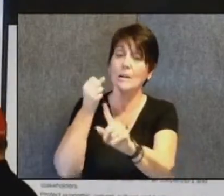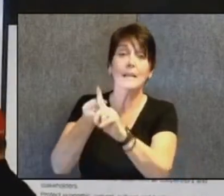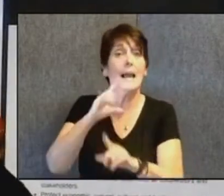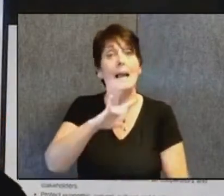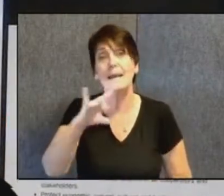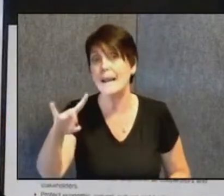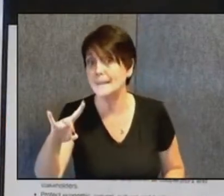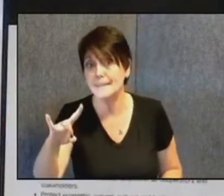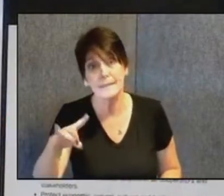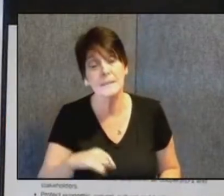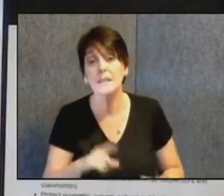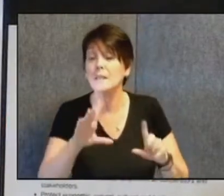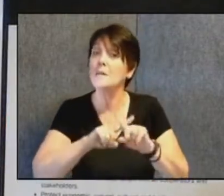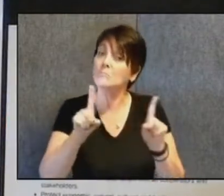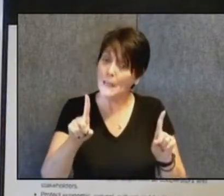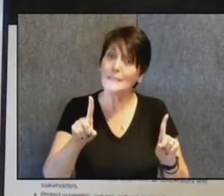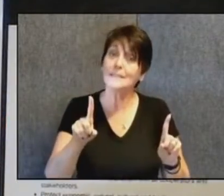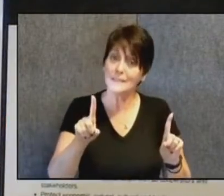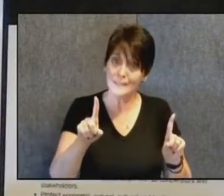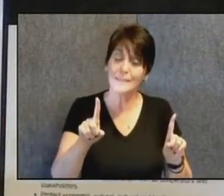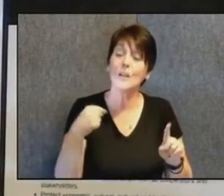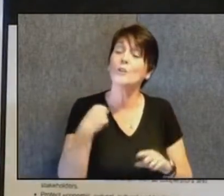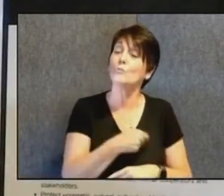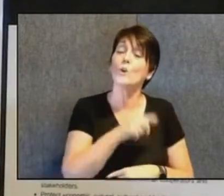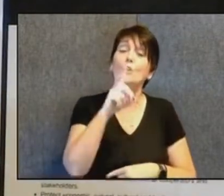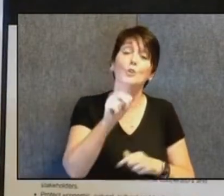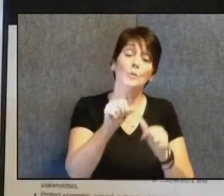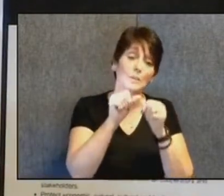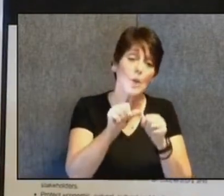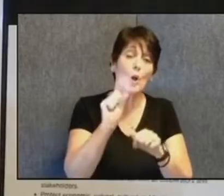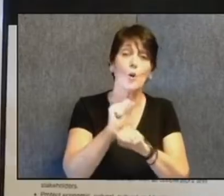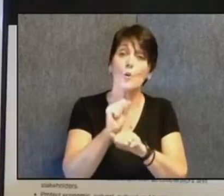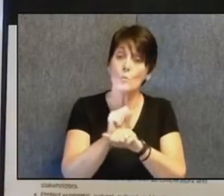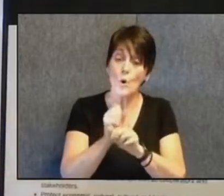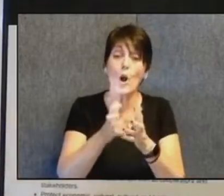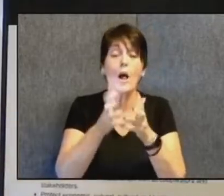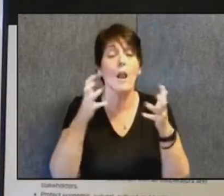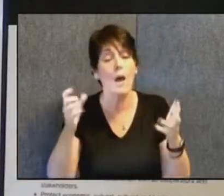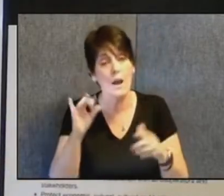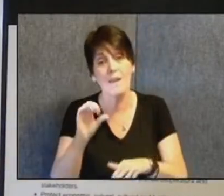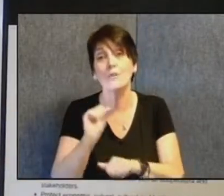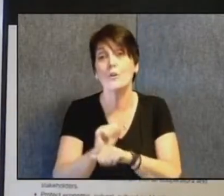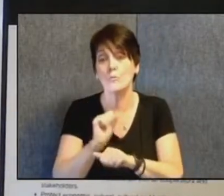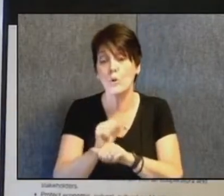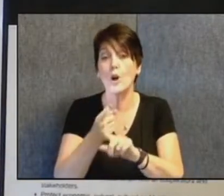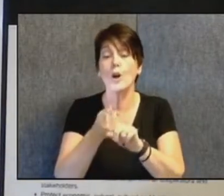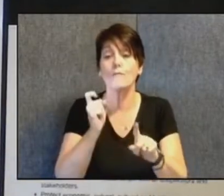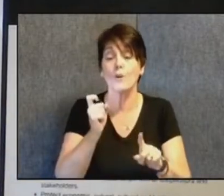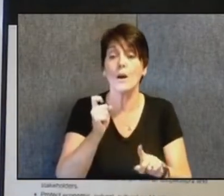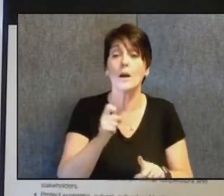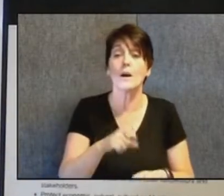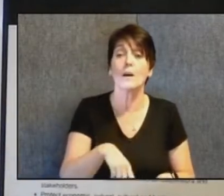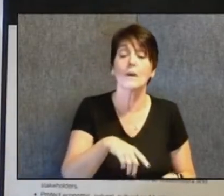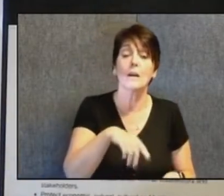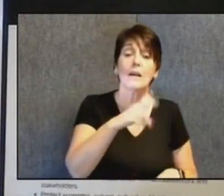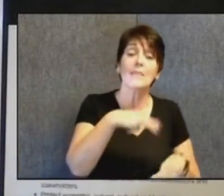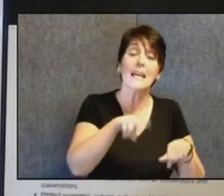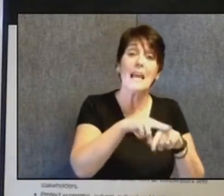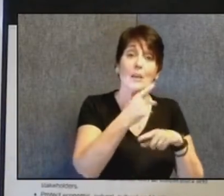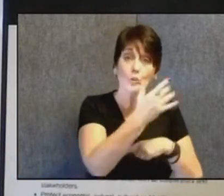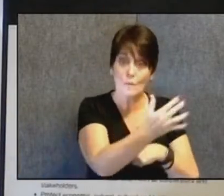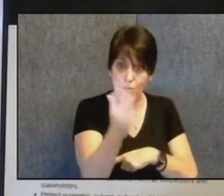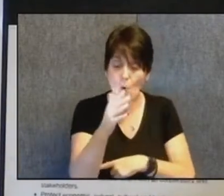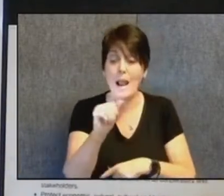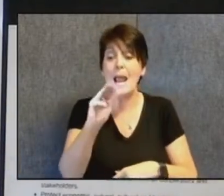88. But we are doing contingency work, a lot of work from both the El Dorado National Forest